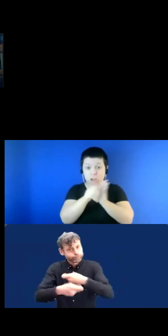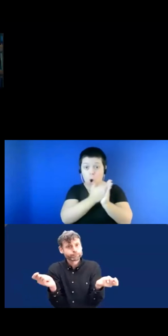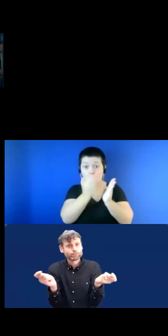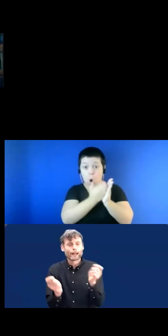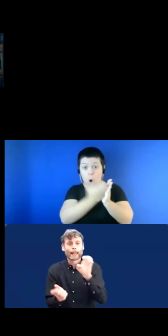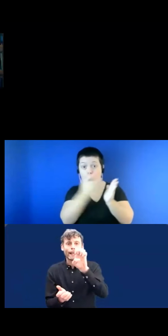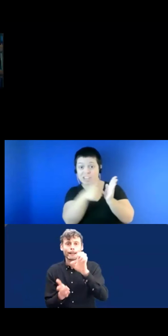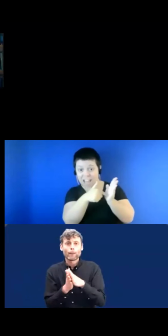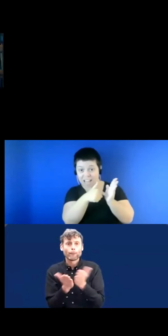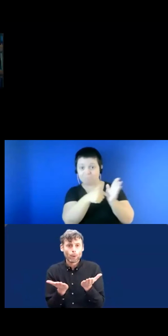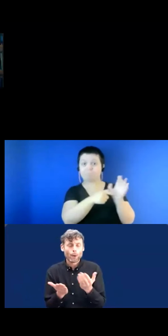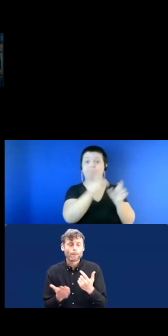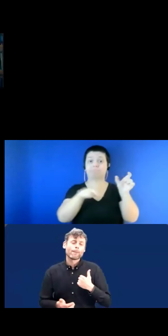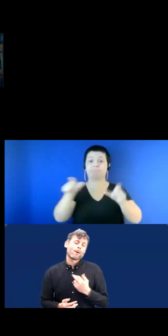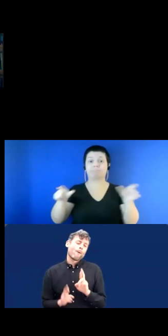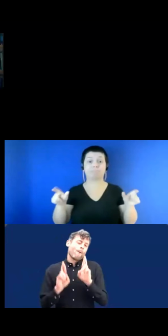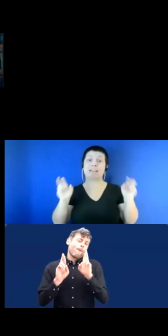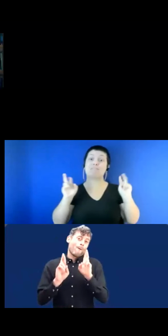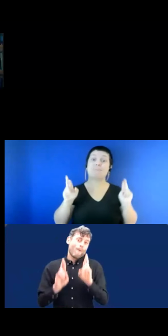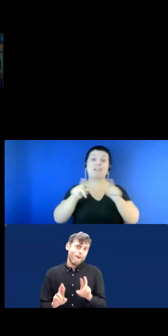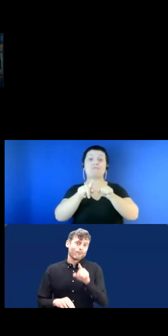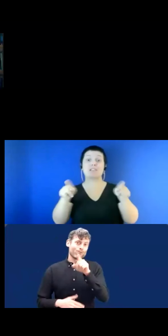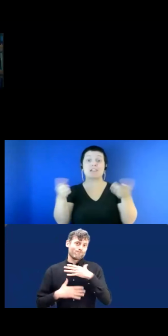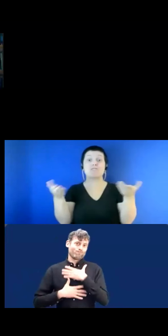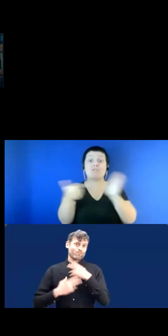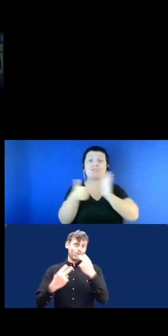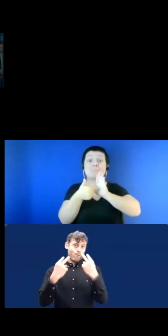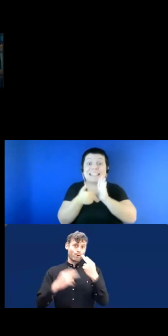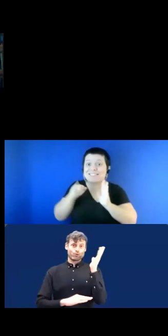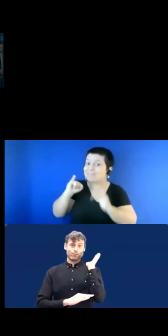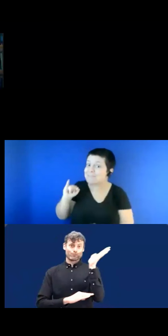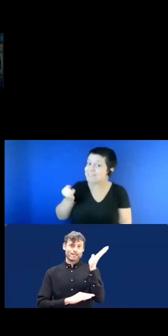you enjoy our presentations here today.